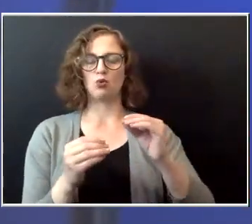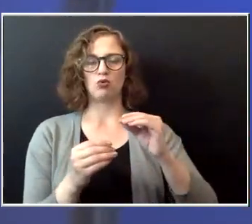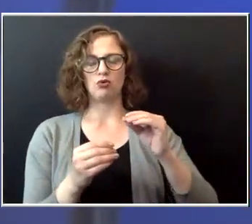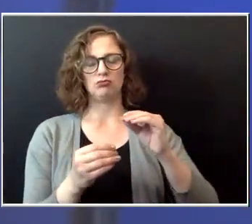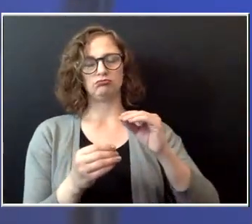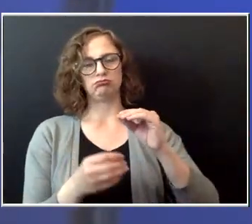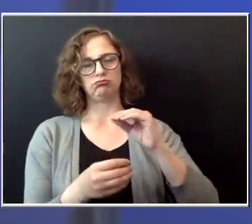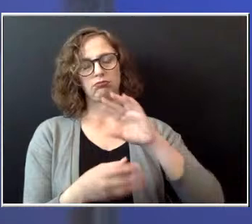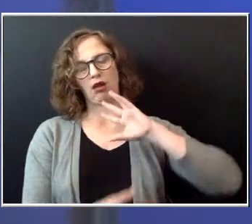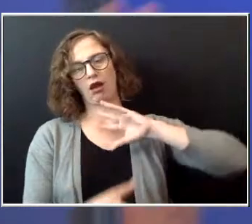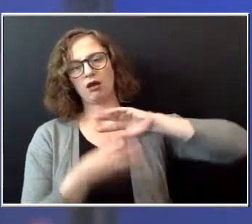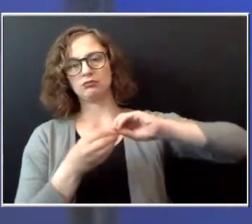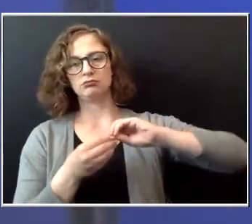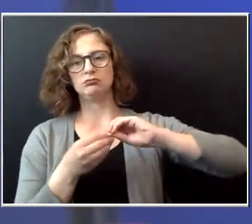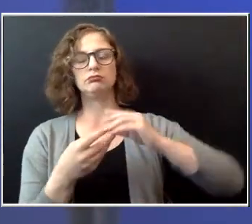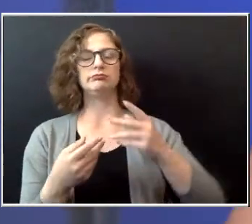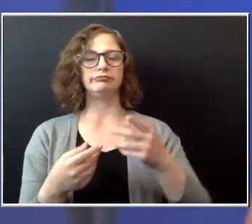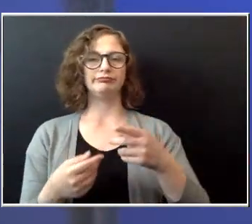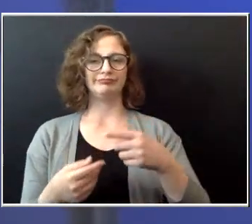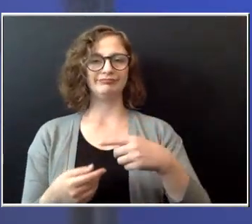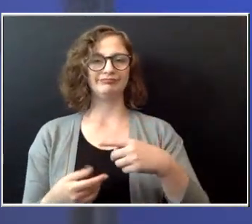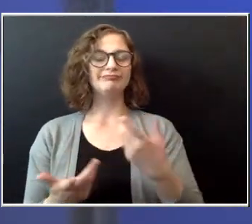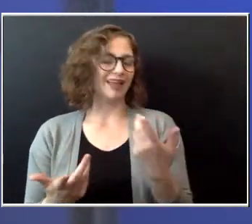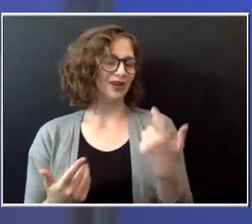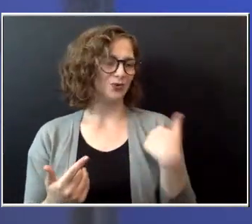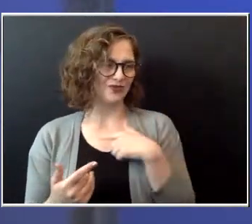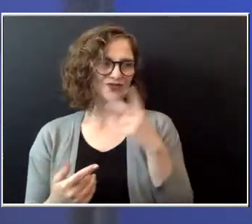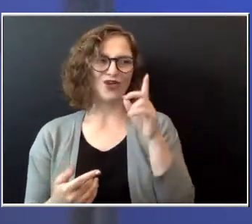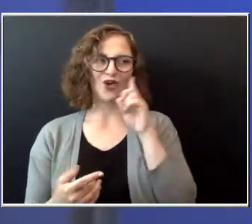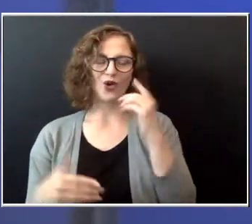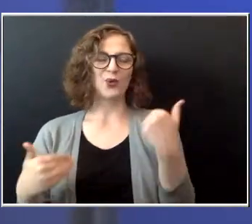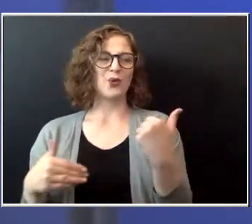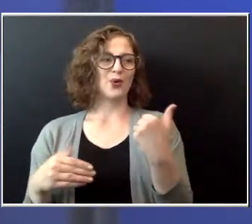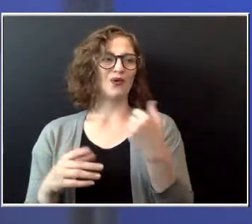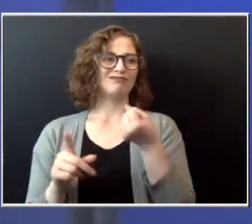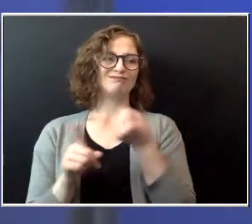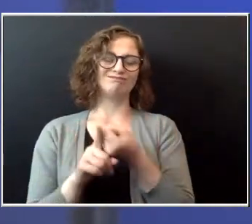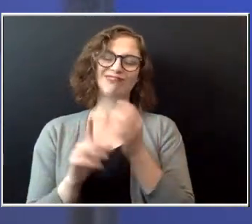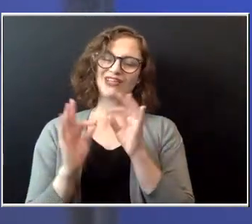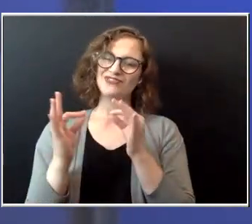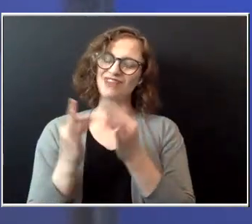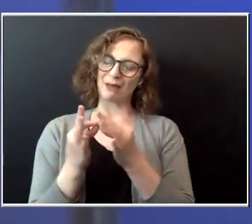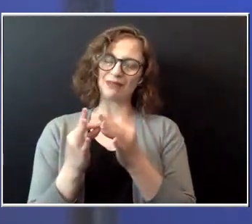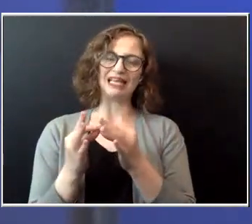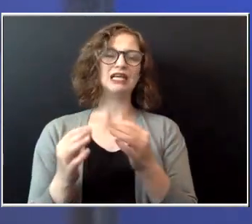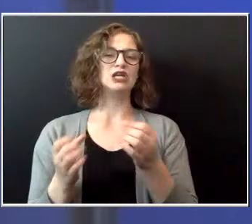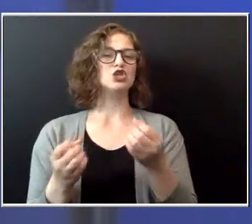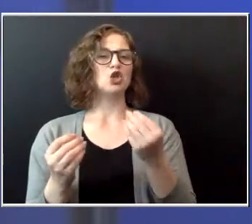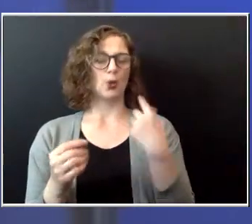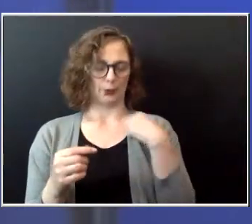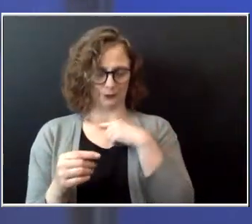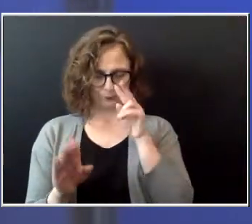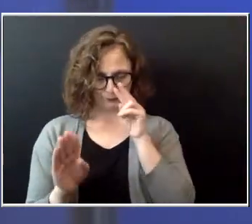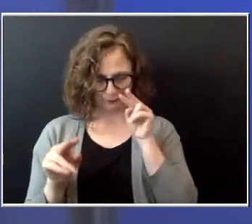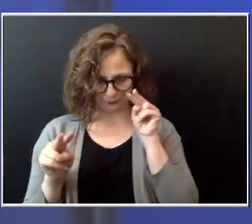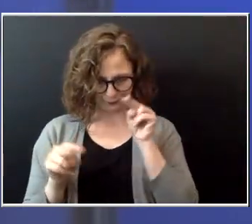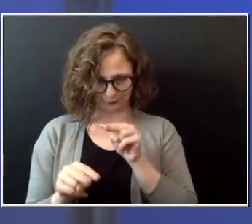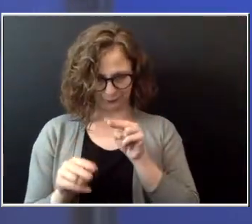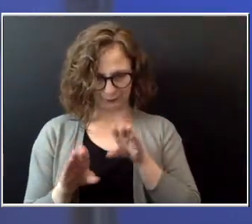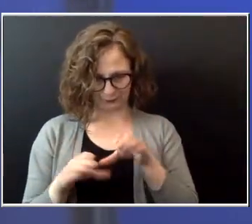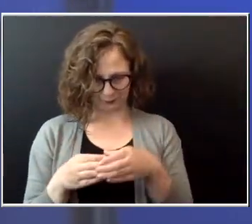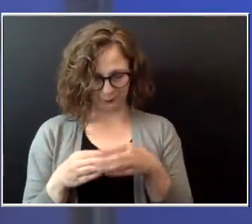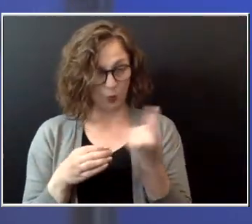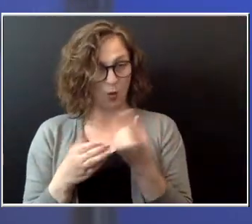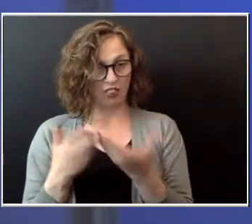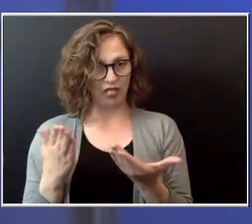So we really take a big picture view of the importance of this and the kind of trickle down benefits. Hey, Mandy,